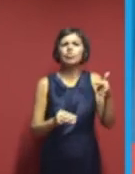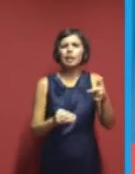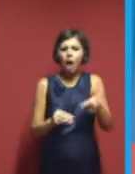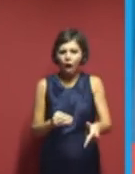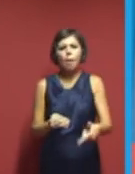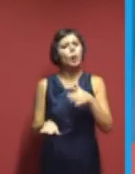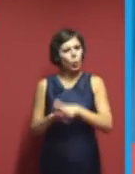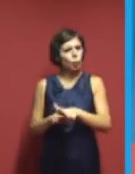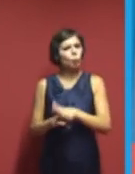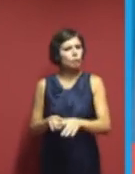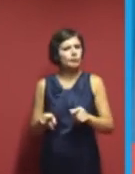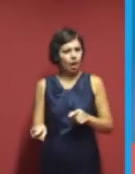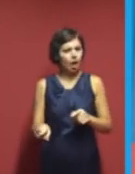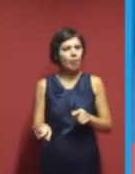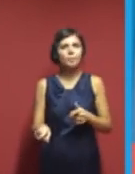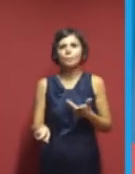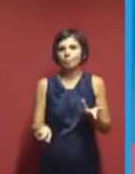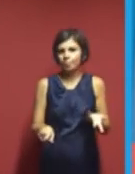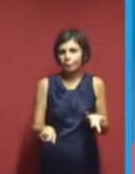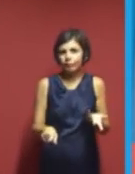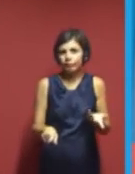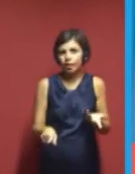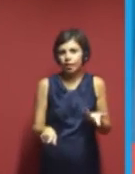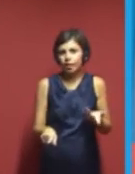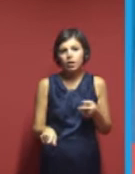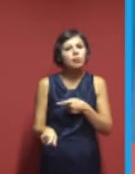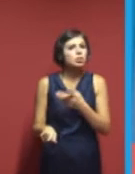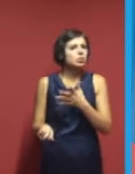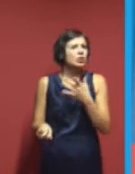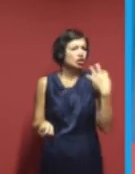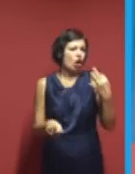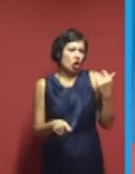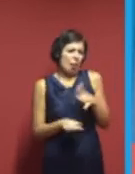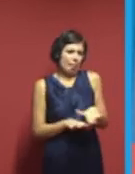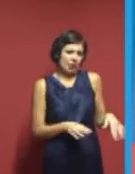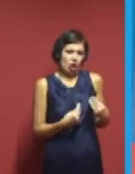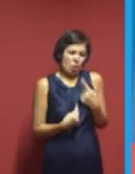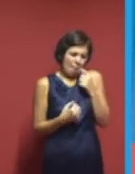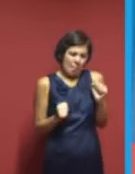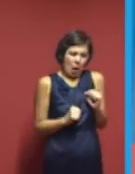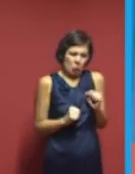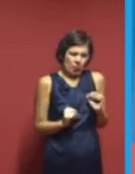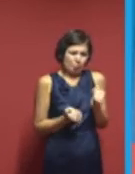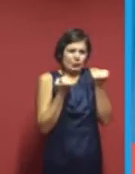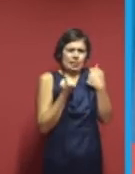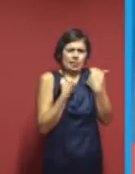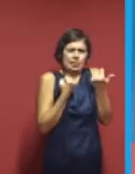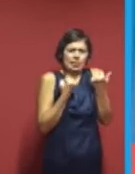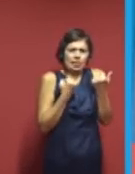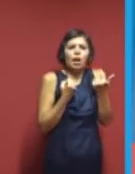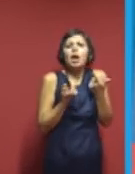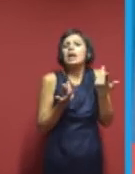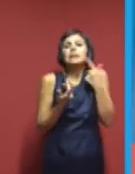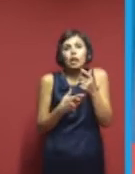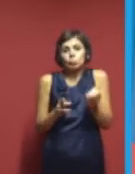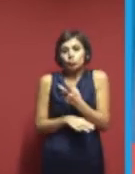to do it or become more comfortable with it or find another way to achieve their goal. Thirdly, process over product. So we